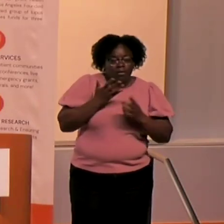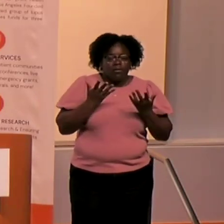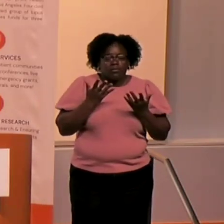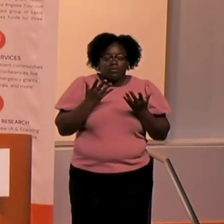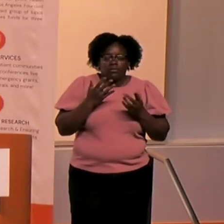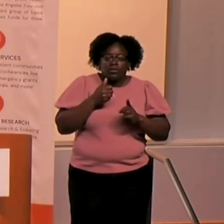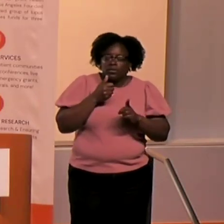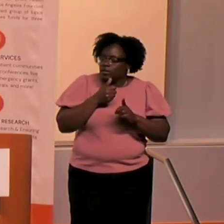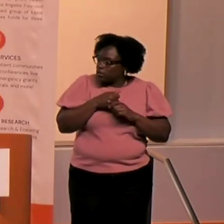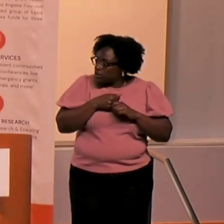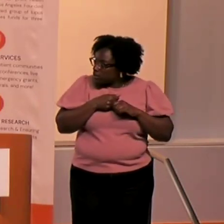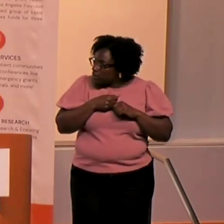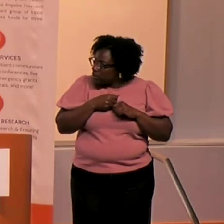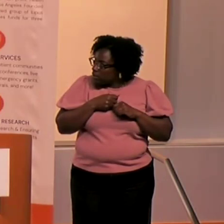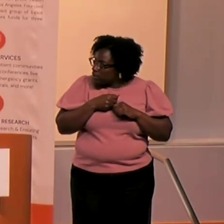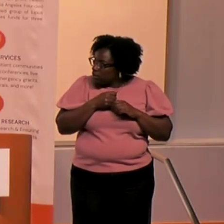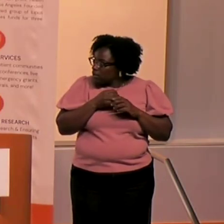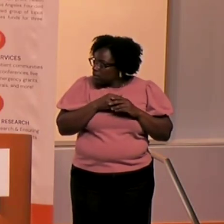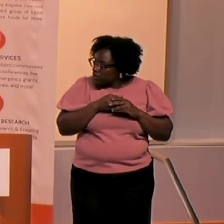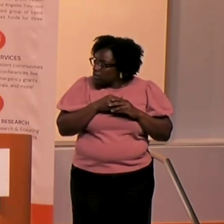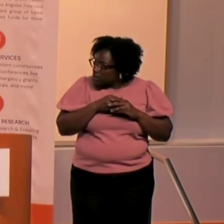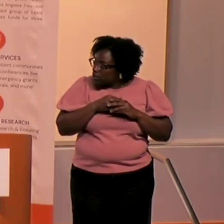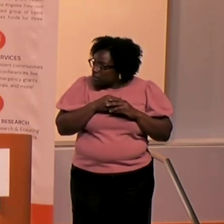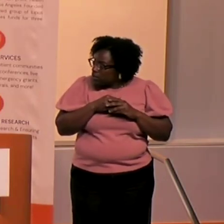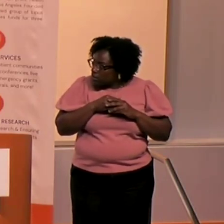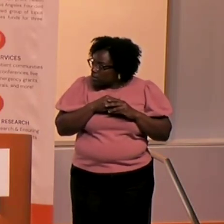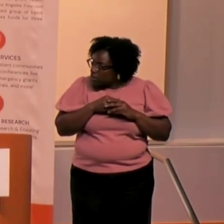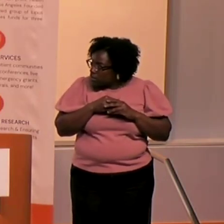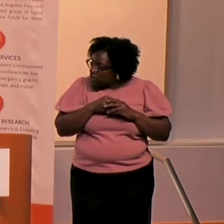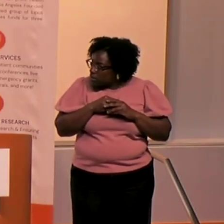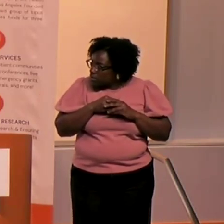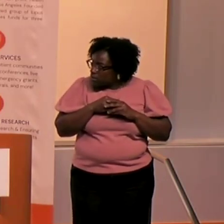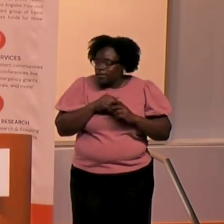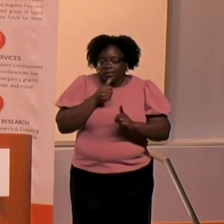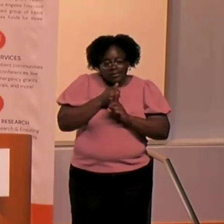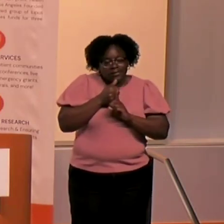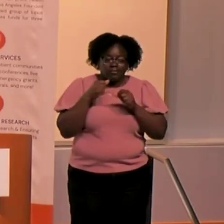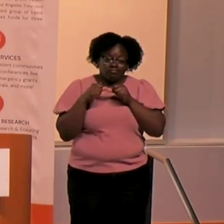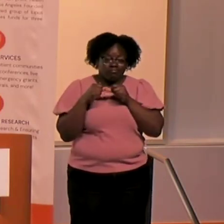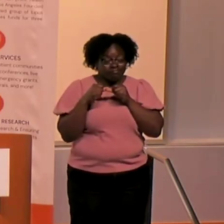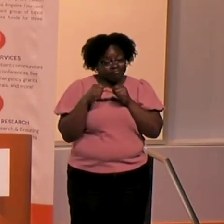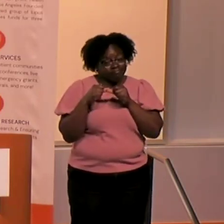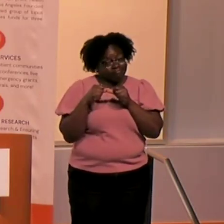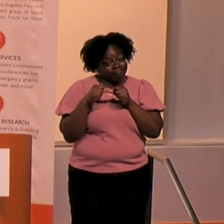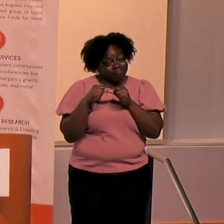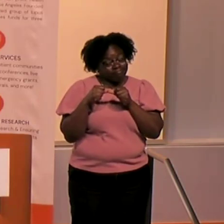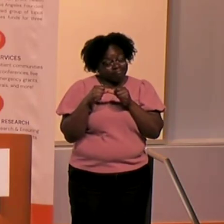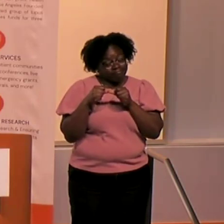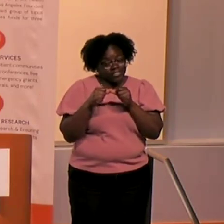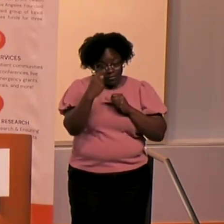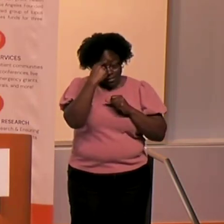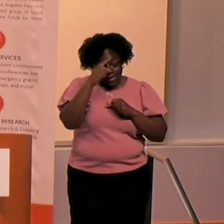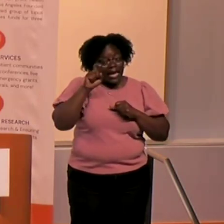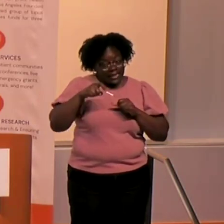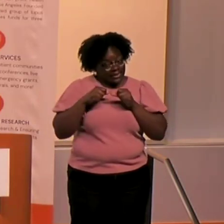what's the word? Self-conservation? No. Yeah. Self-preservation? Yes, self-preservation. You have to go into that mode, right? Because you